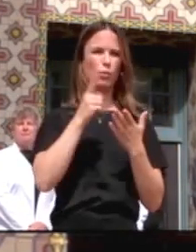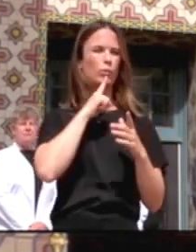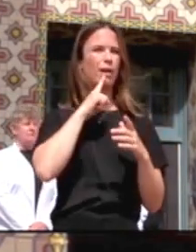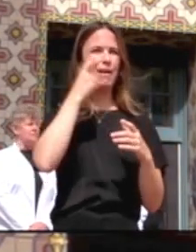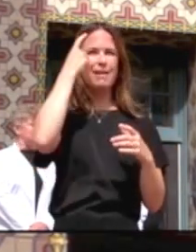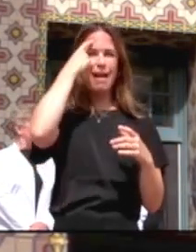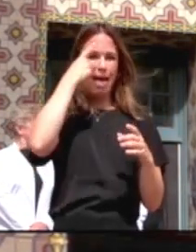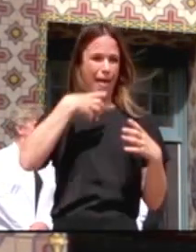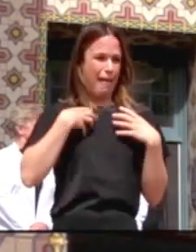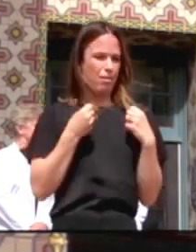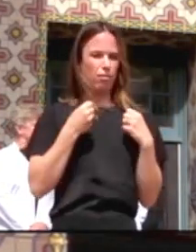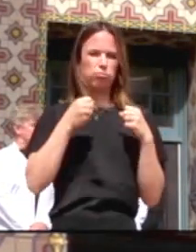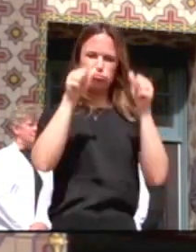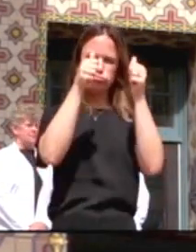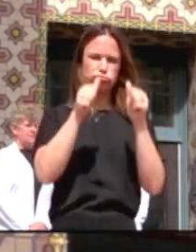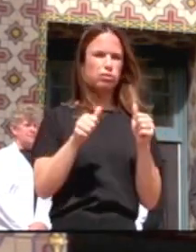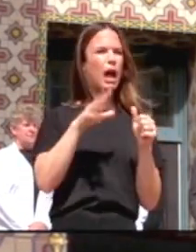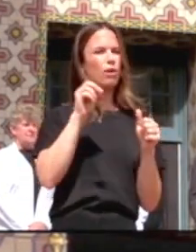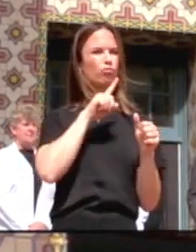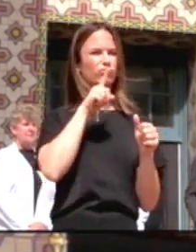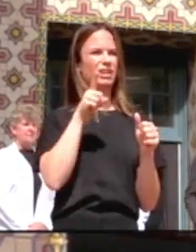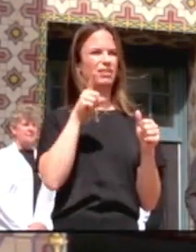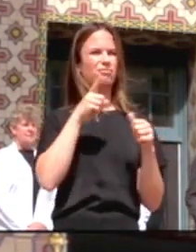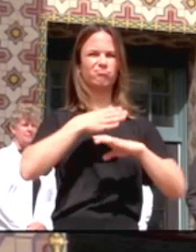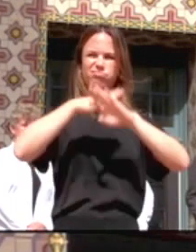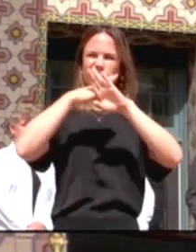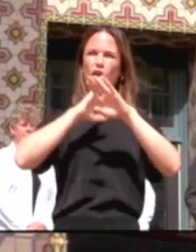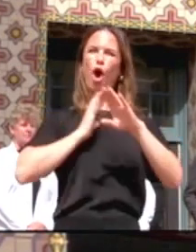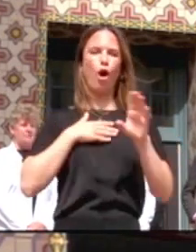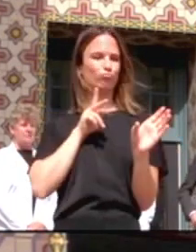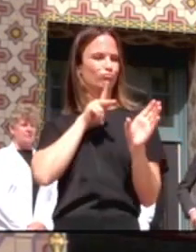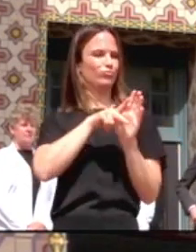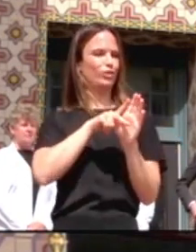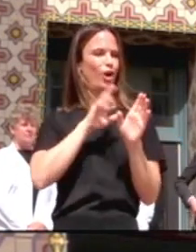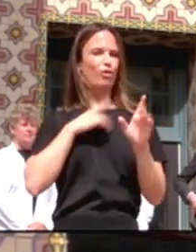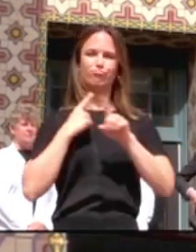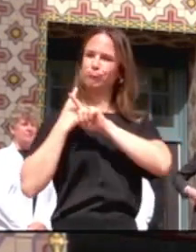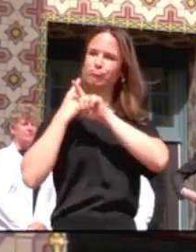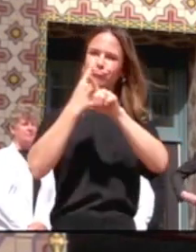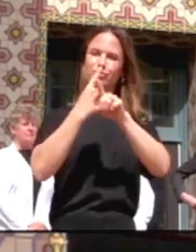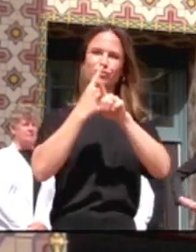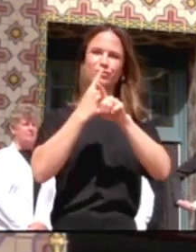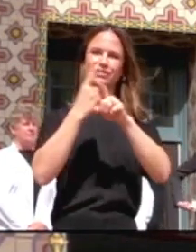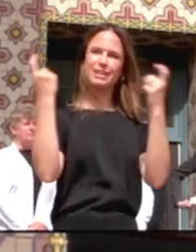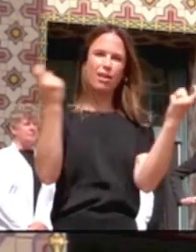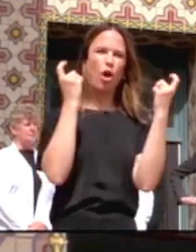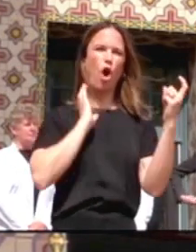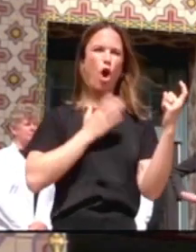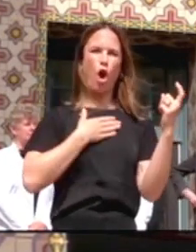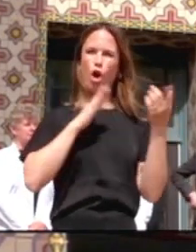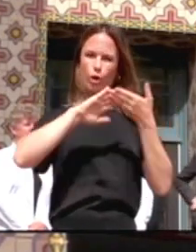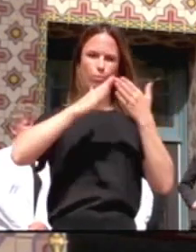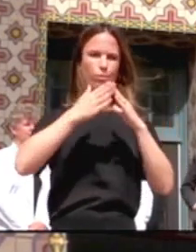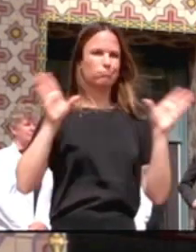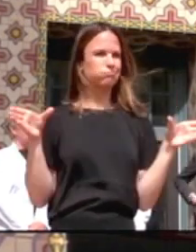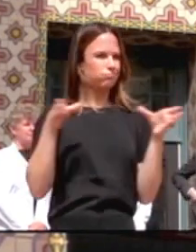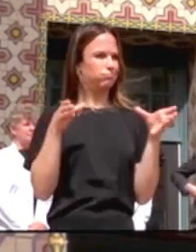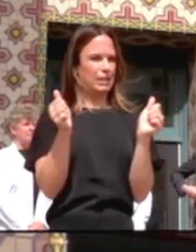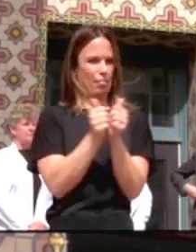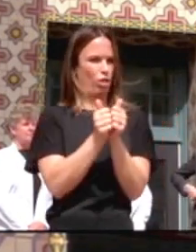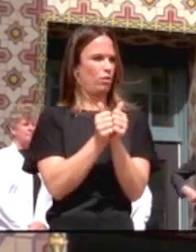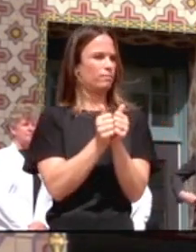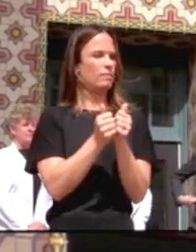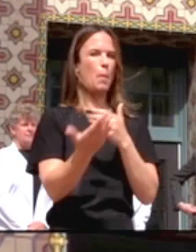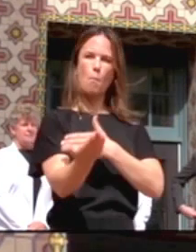health, and prevented participation in the rituals and shared milestones that tie our communities together.